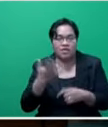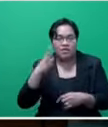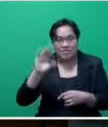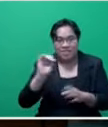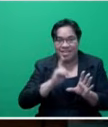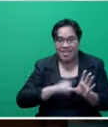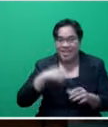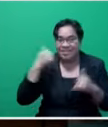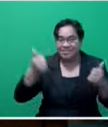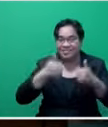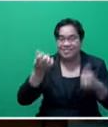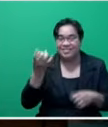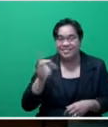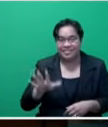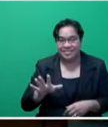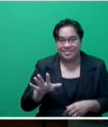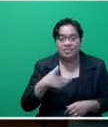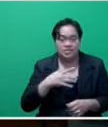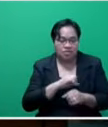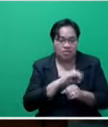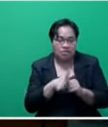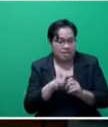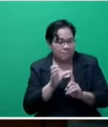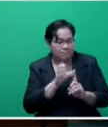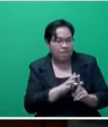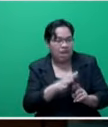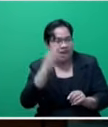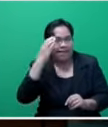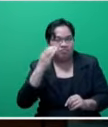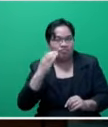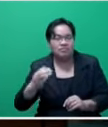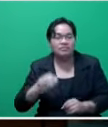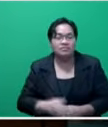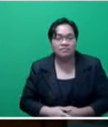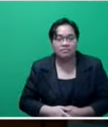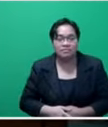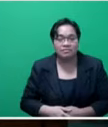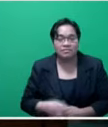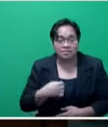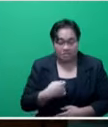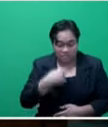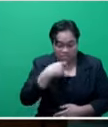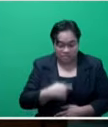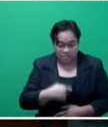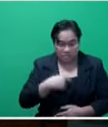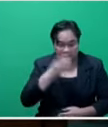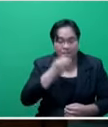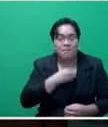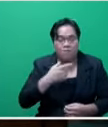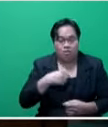year of independence as a COVID-19 contained country. And I personally believe that because of our